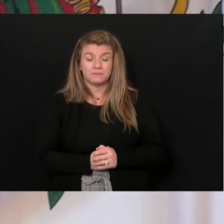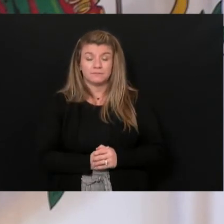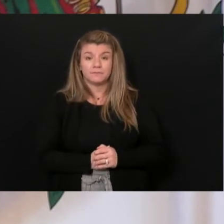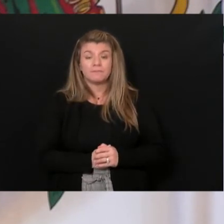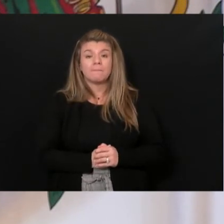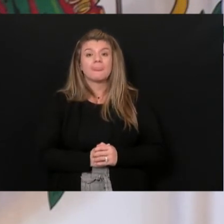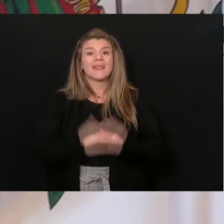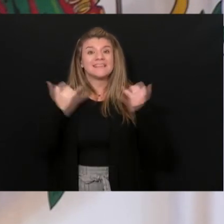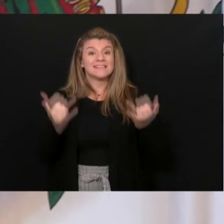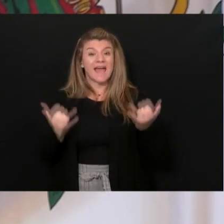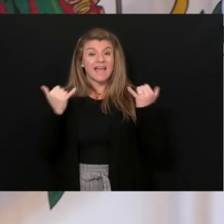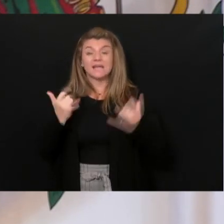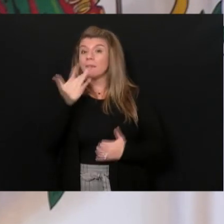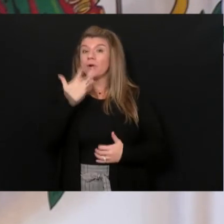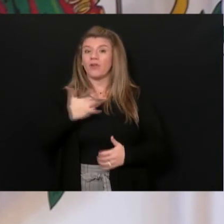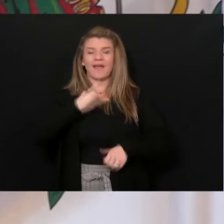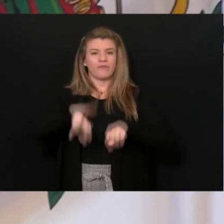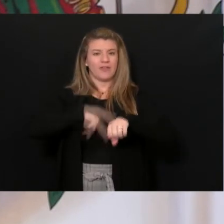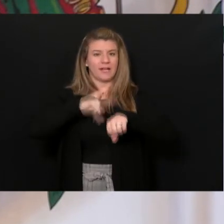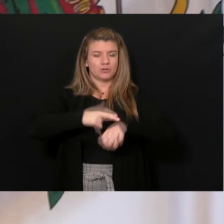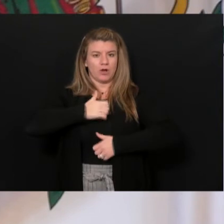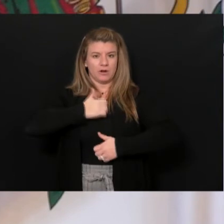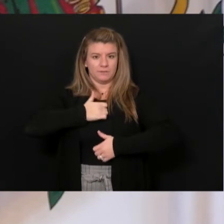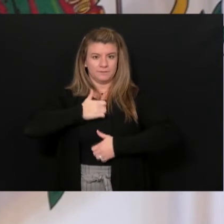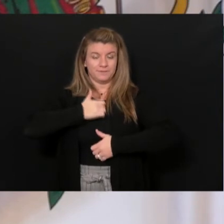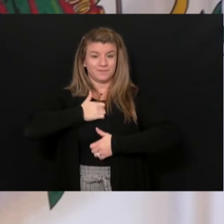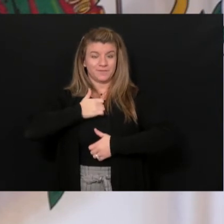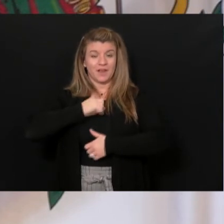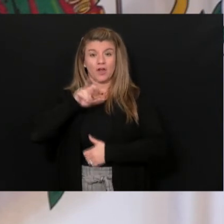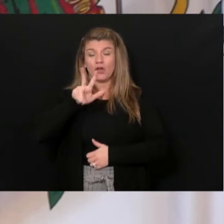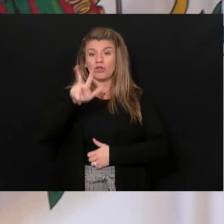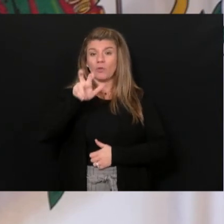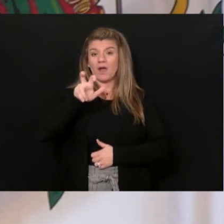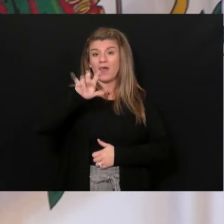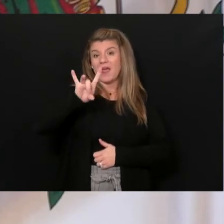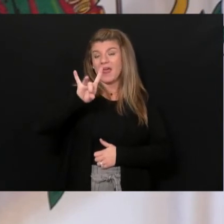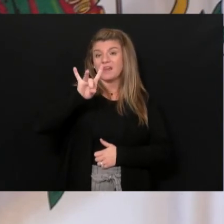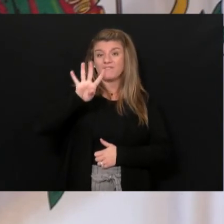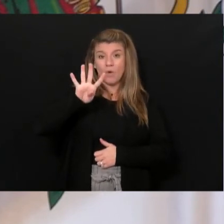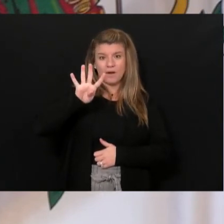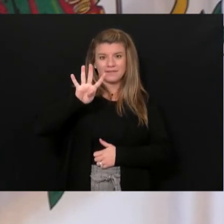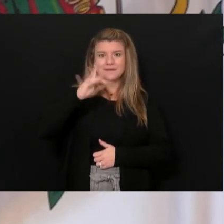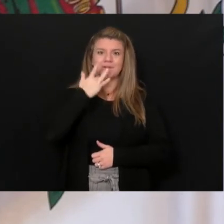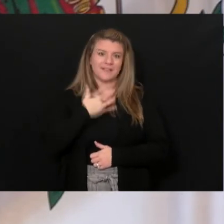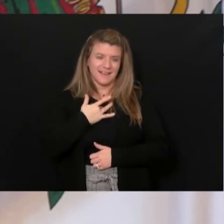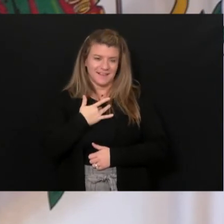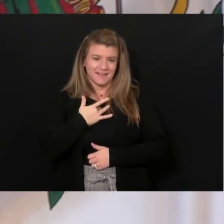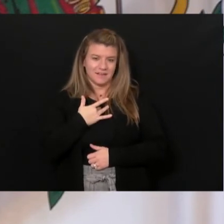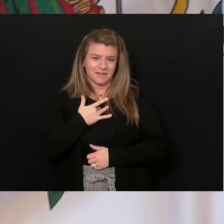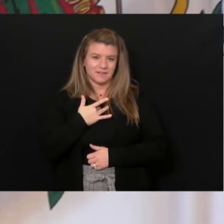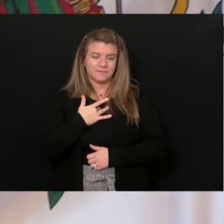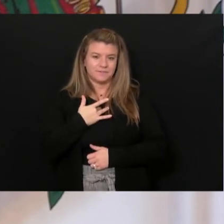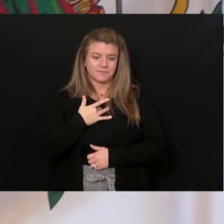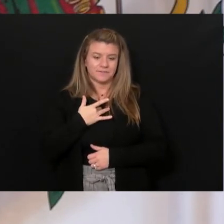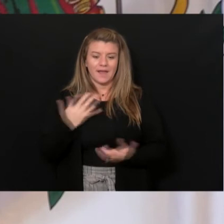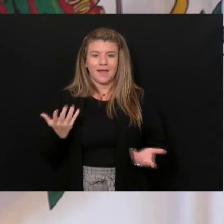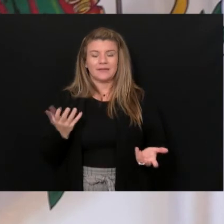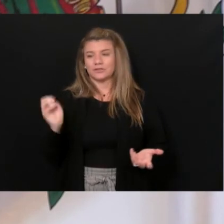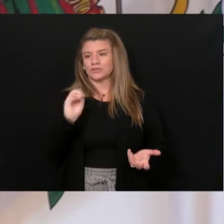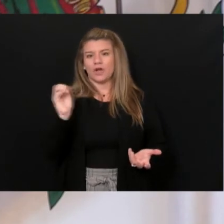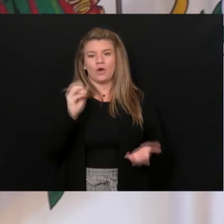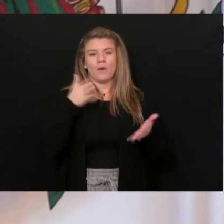Today is a birthday for our National Guard, the 384th birthday. And there's no way in the world